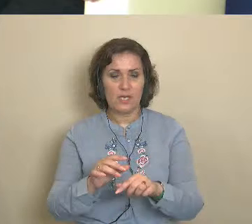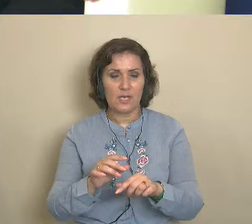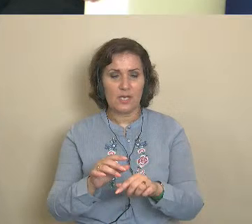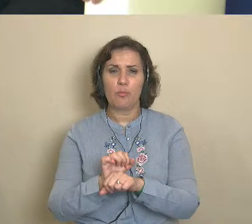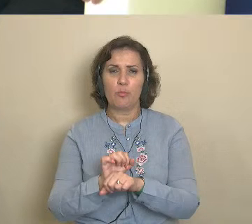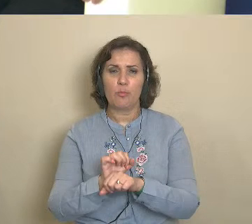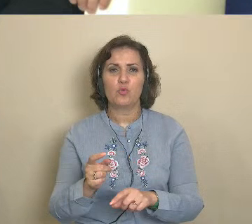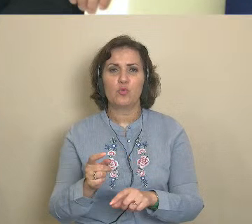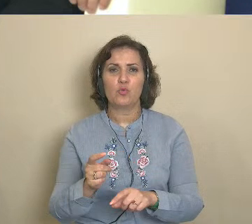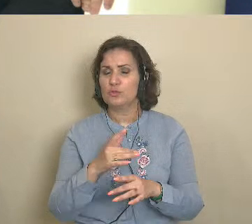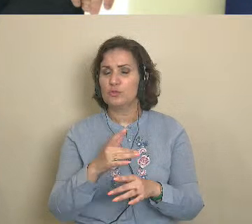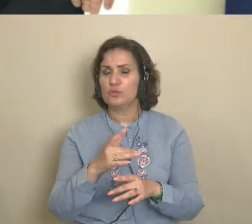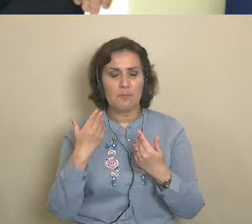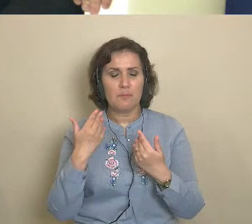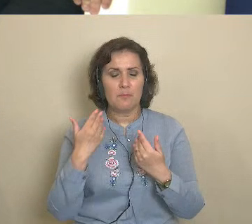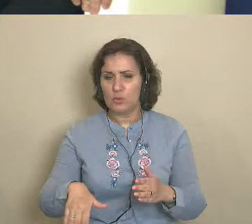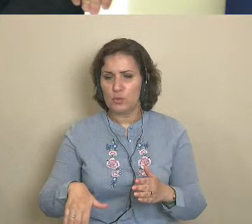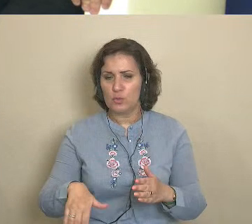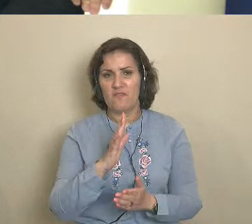judges